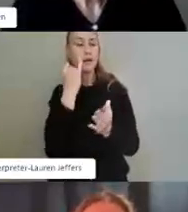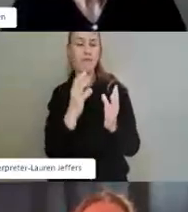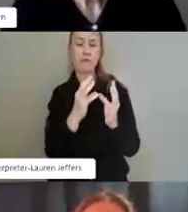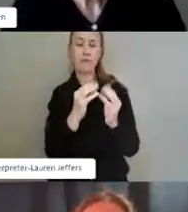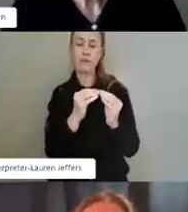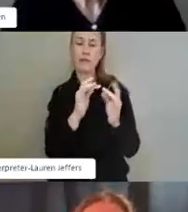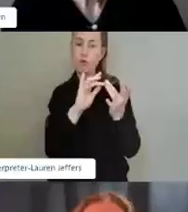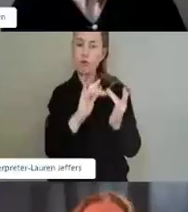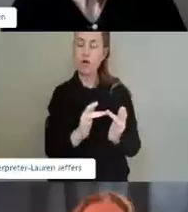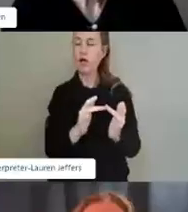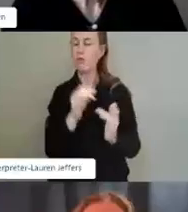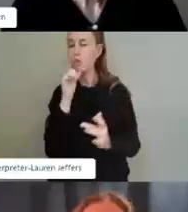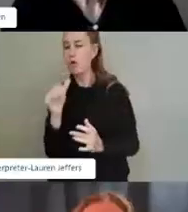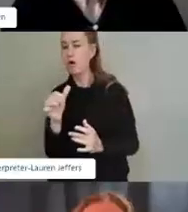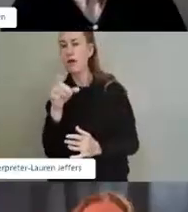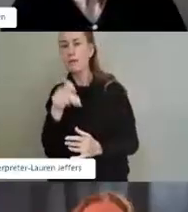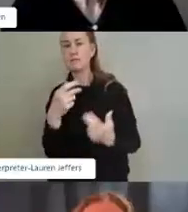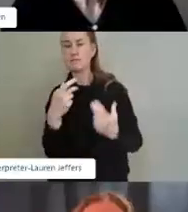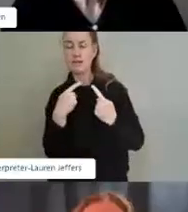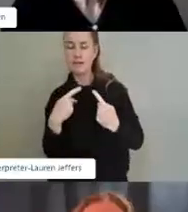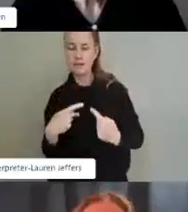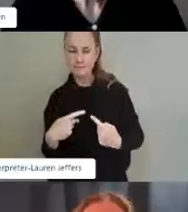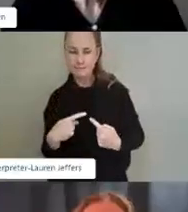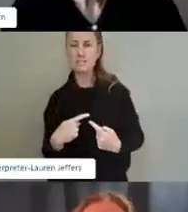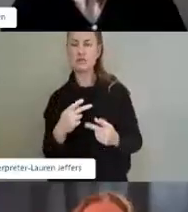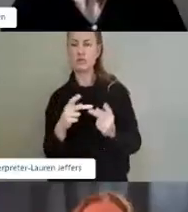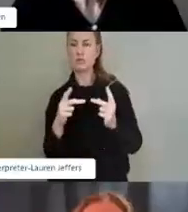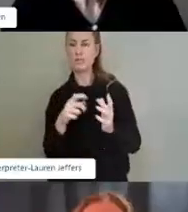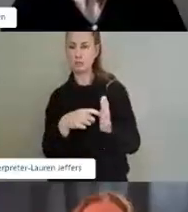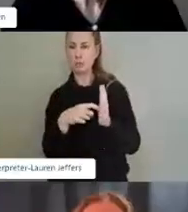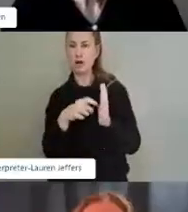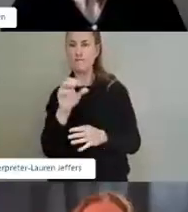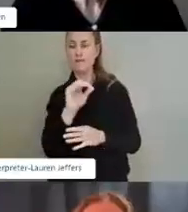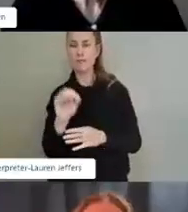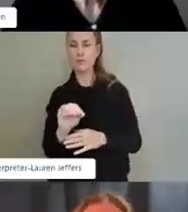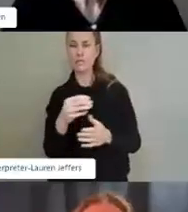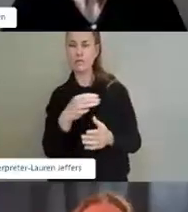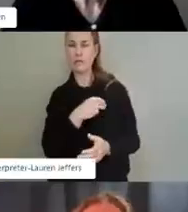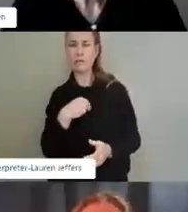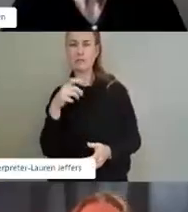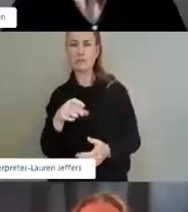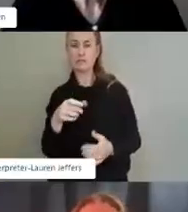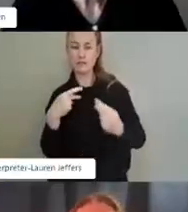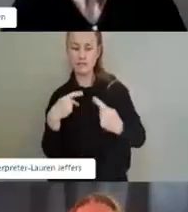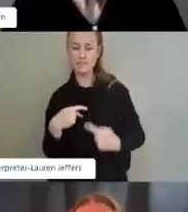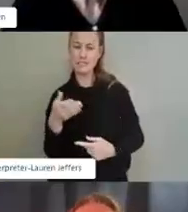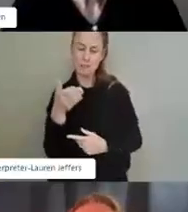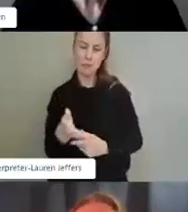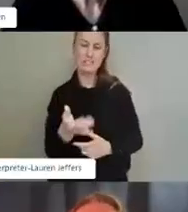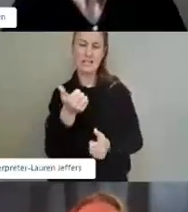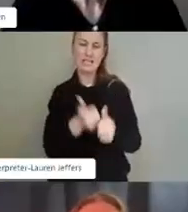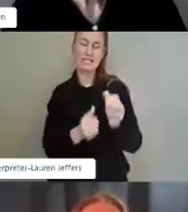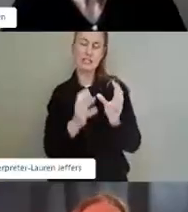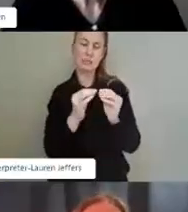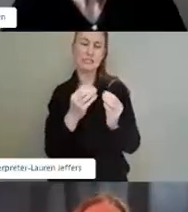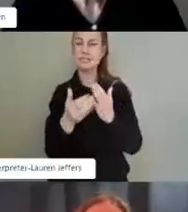has to be a physical quorum. It's still required. At least 50% of members must be physically present at each meeting, whether it's